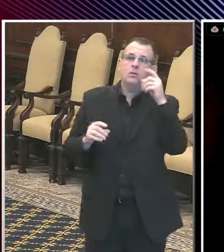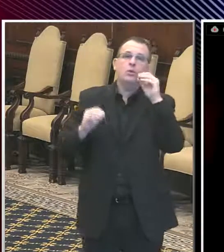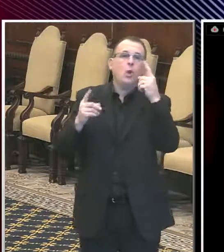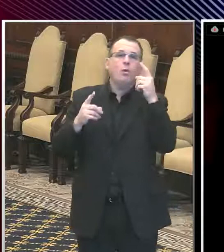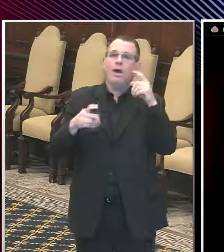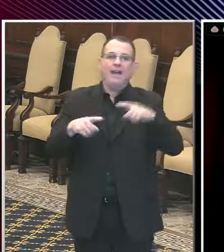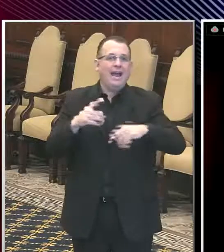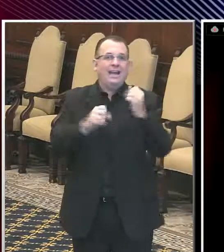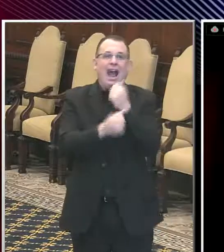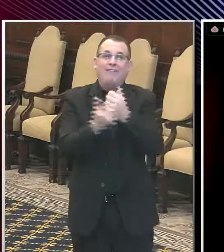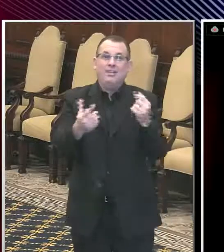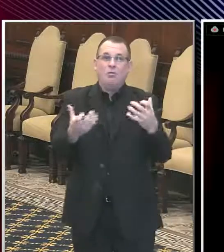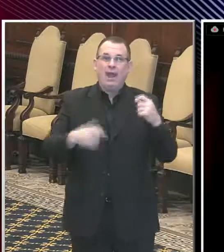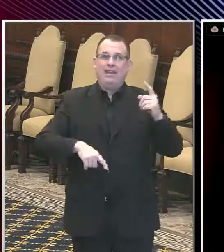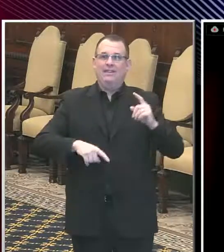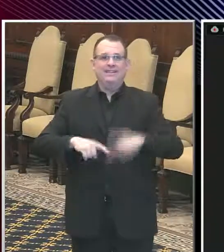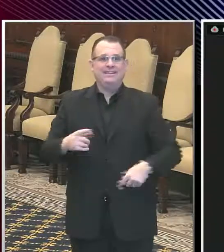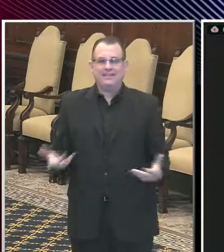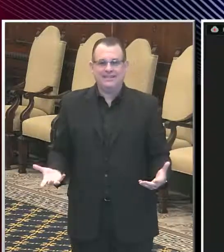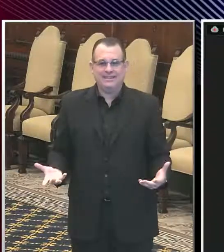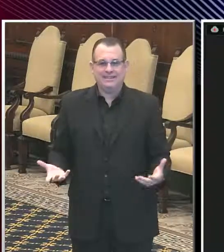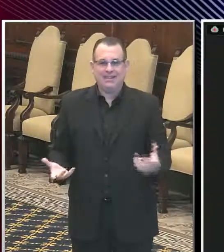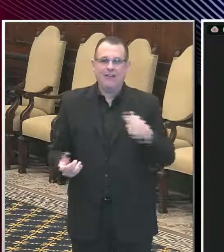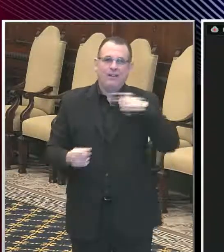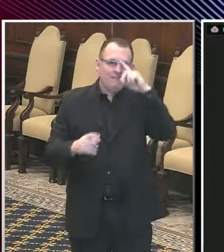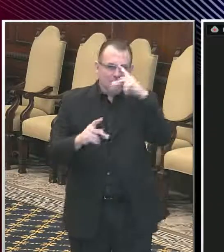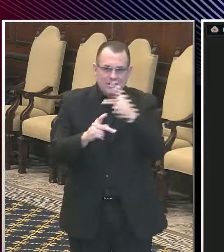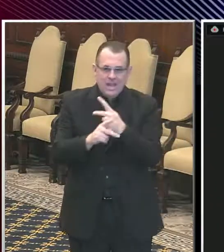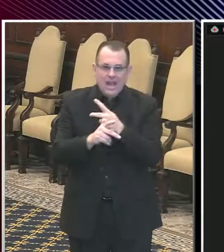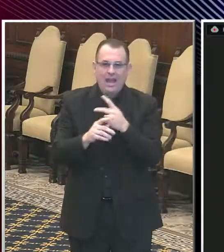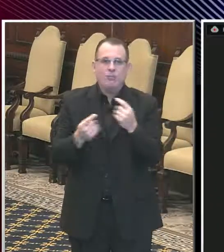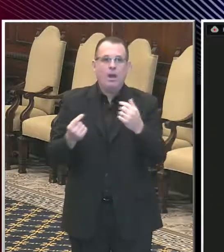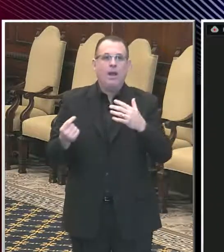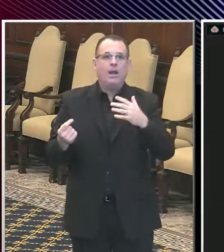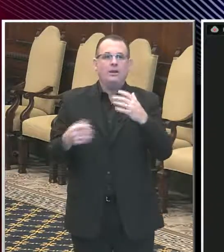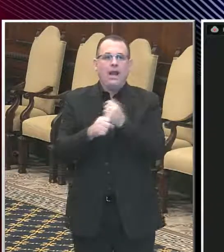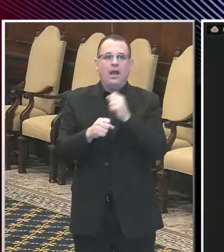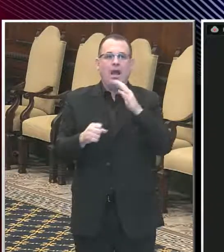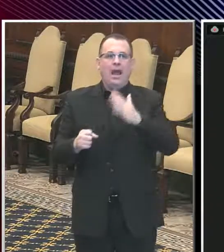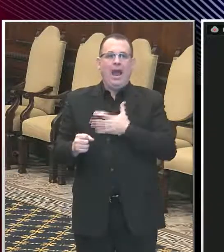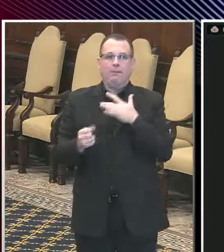and hopefully it'll resolve it. All right, thank you.